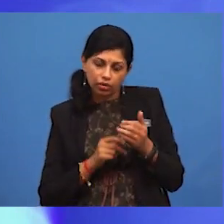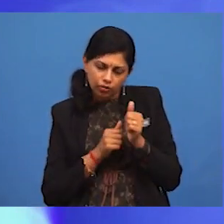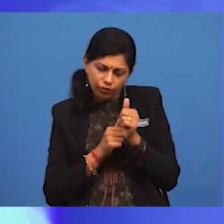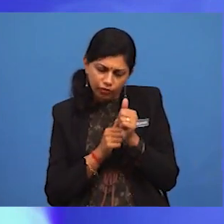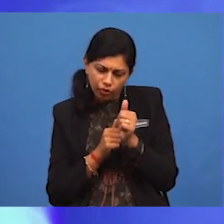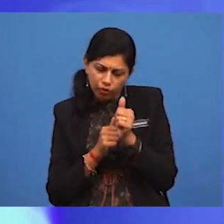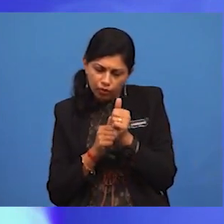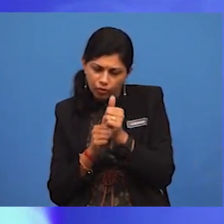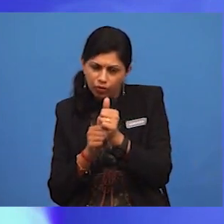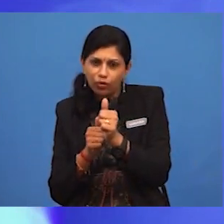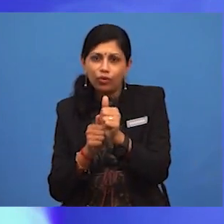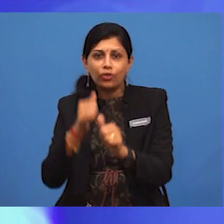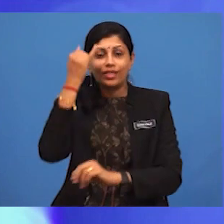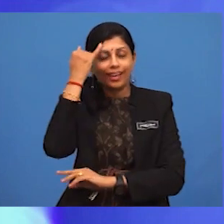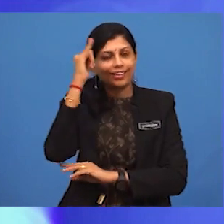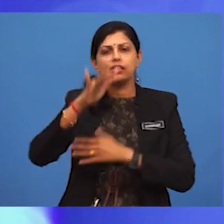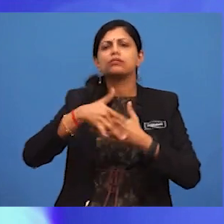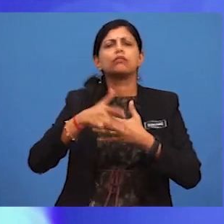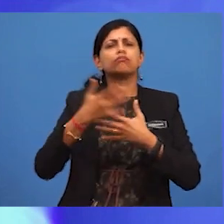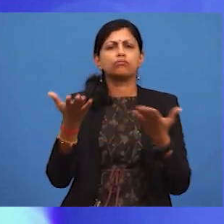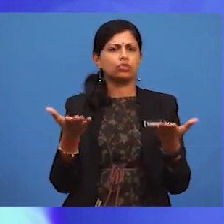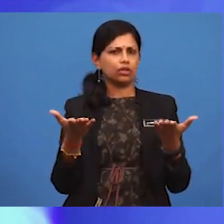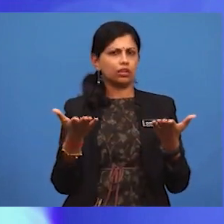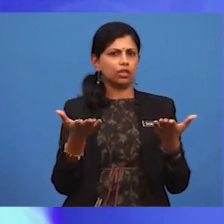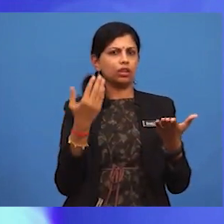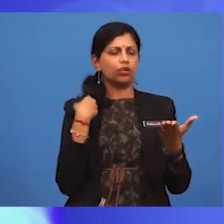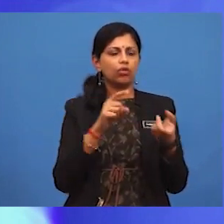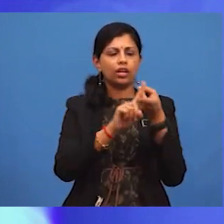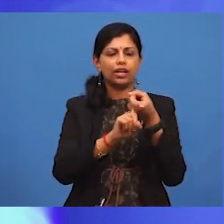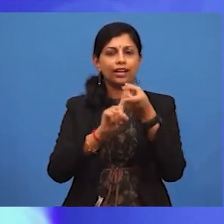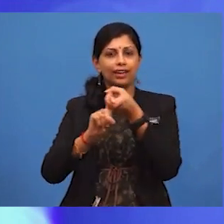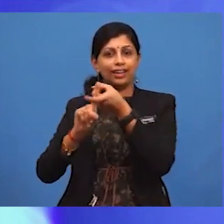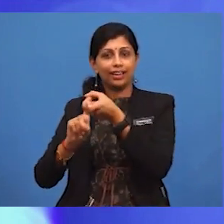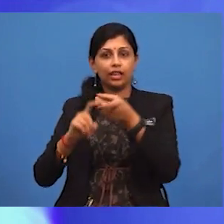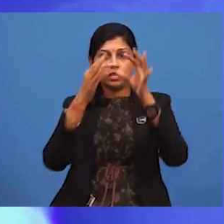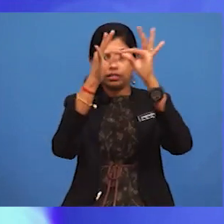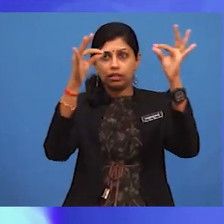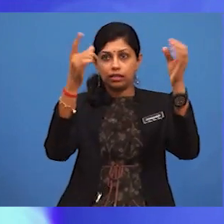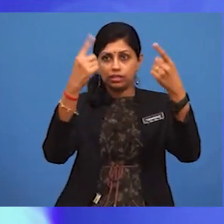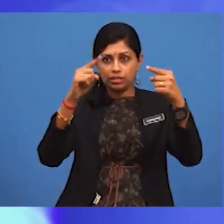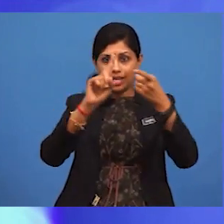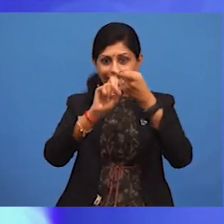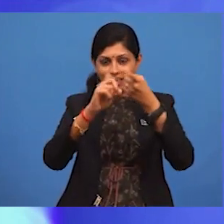can follow your ideas with ease. And there is a link between one sentence to another.